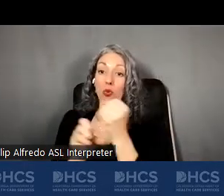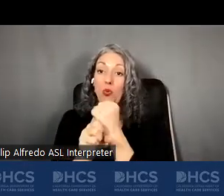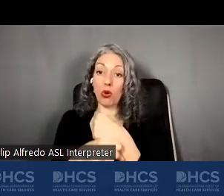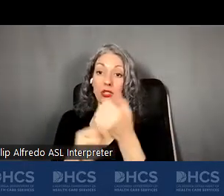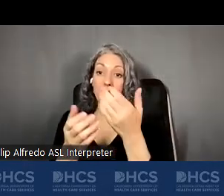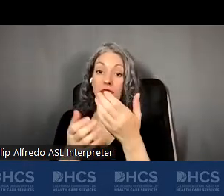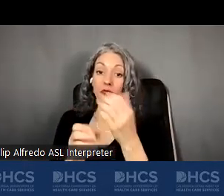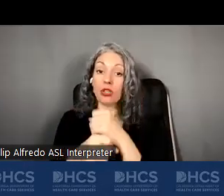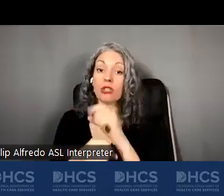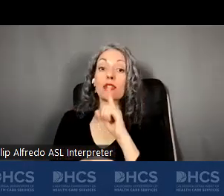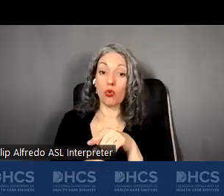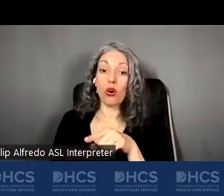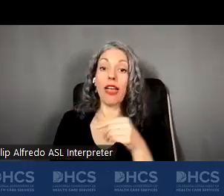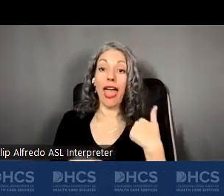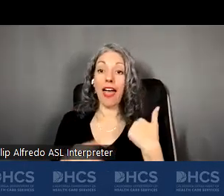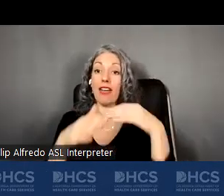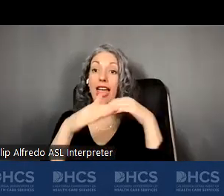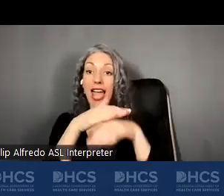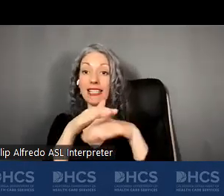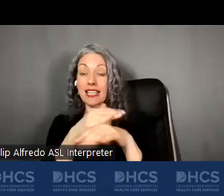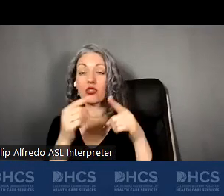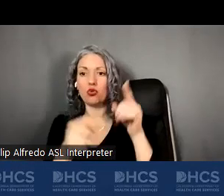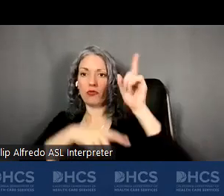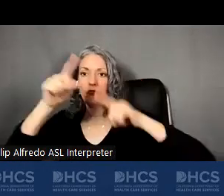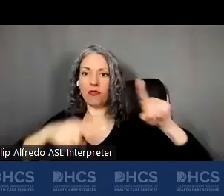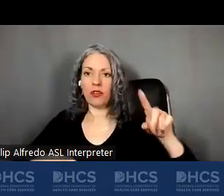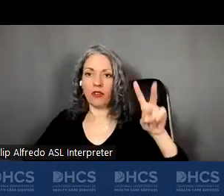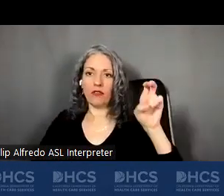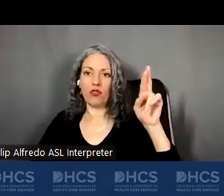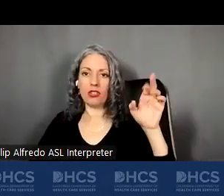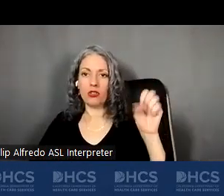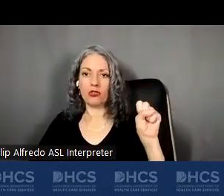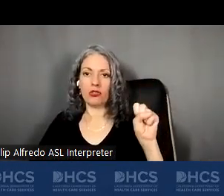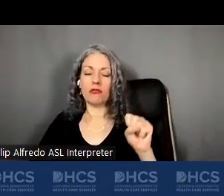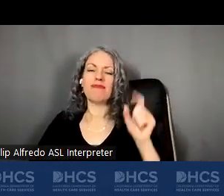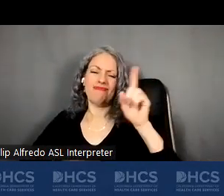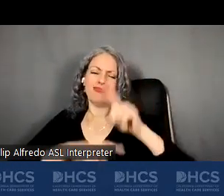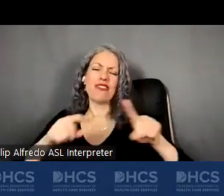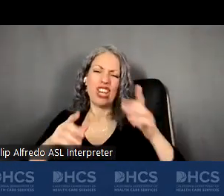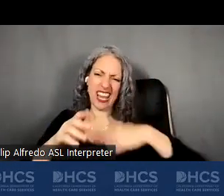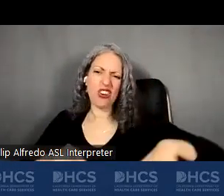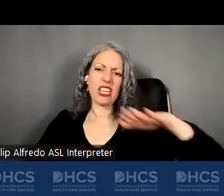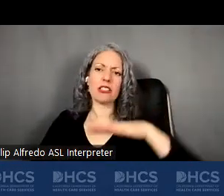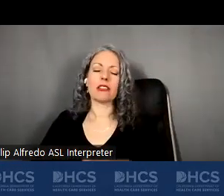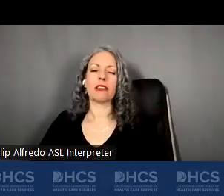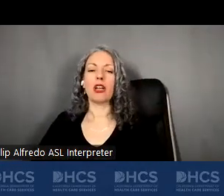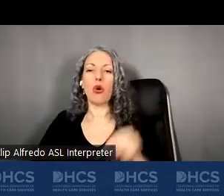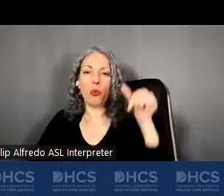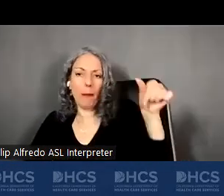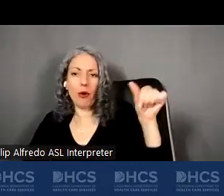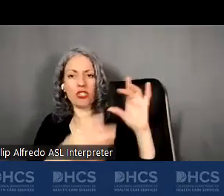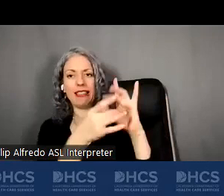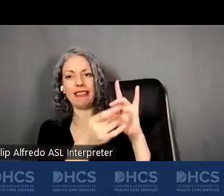have access to a variety of vendors in different domains. Great. And we will post the link to